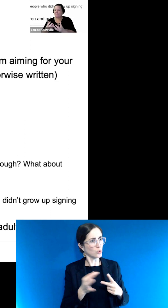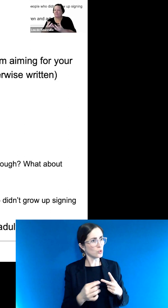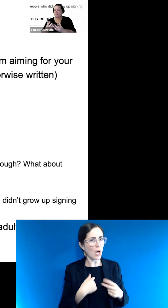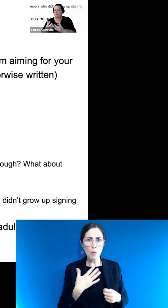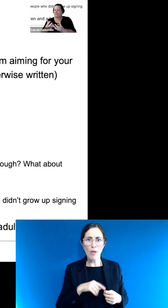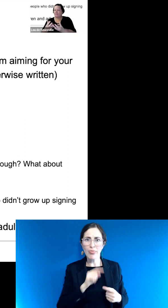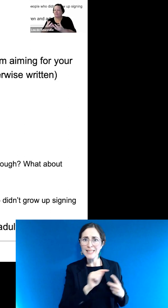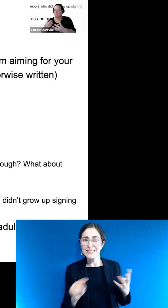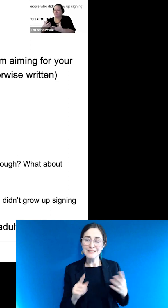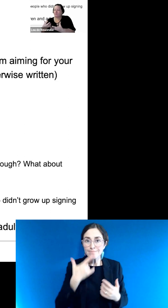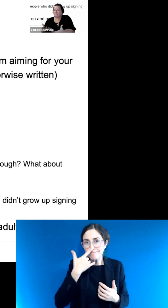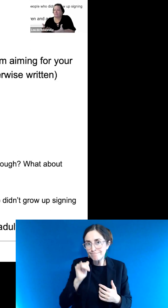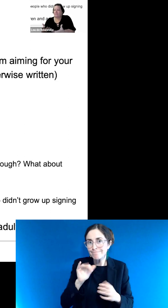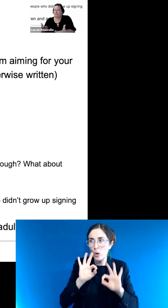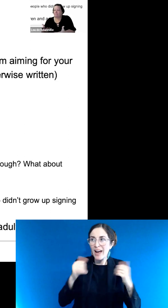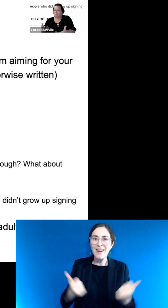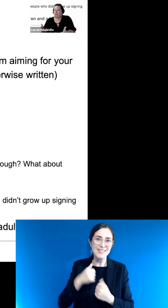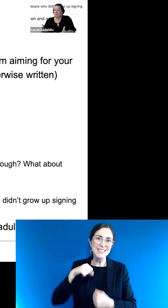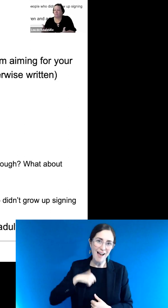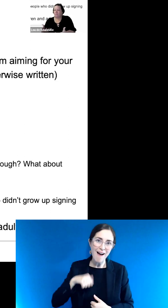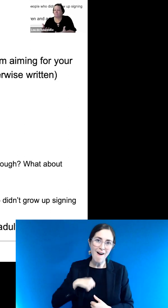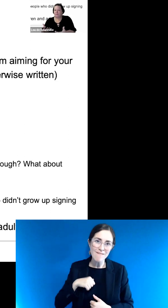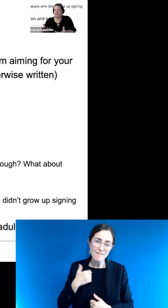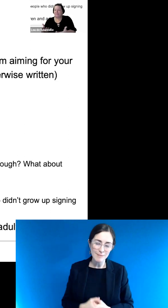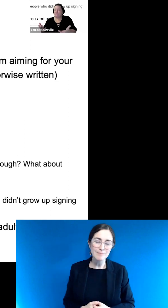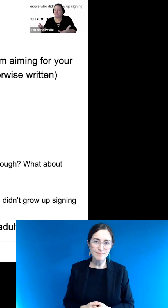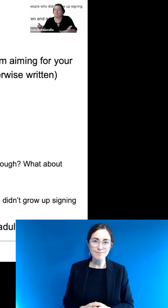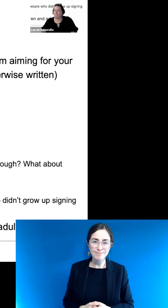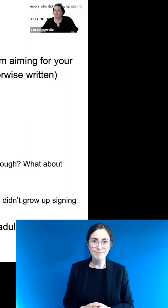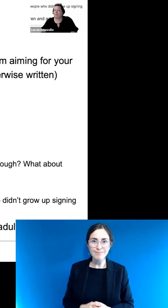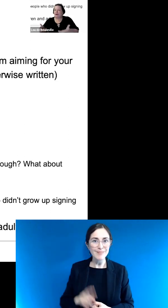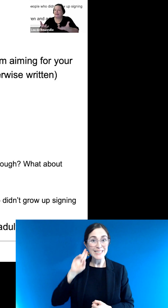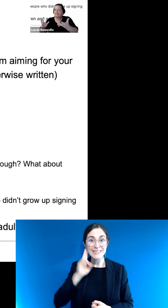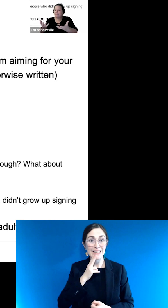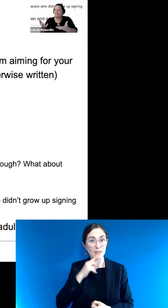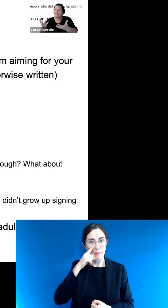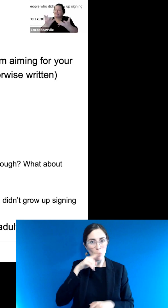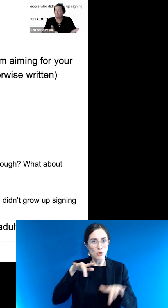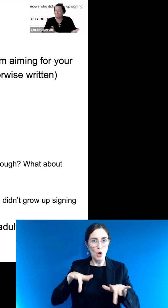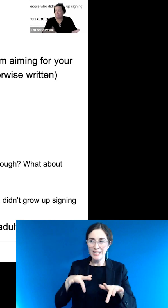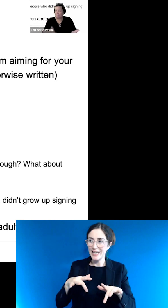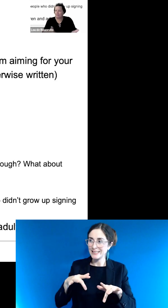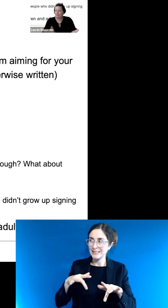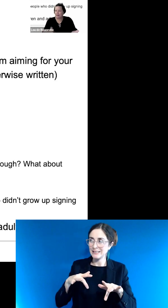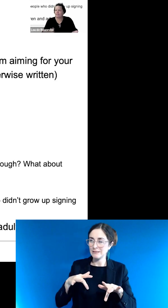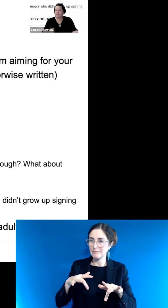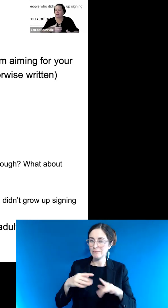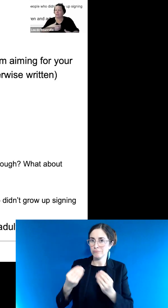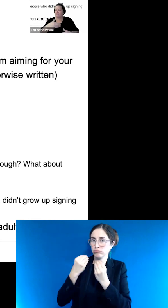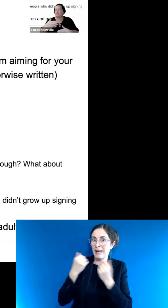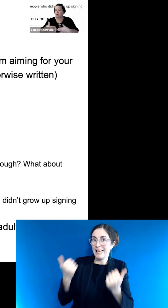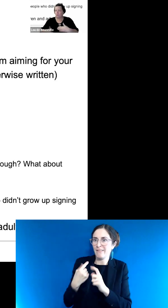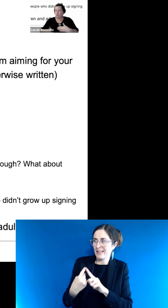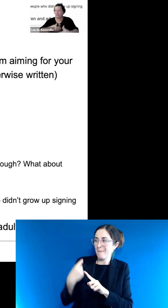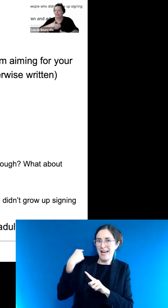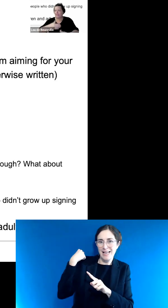than we are able to staff. That, the deaf people have not been trained up to be in these positions in the past, but